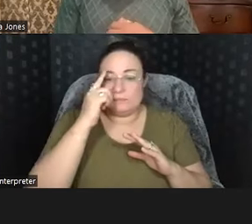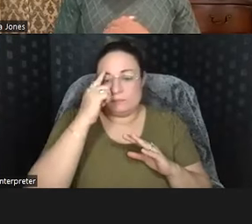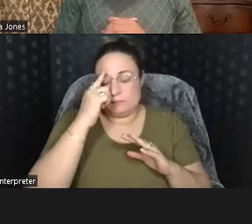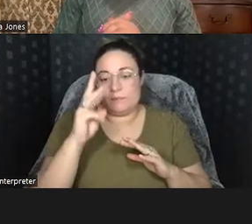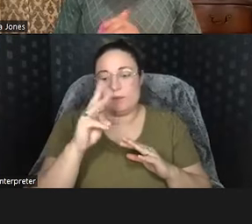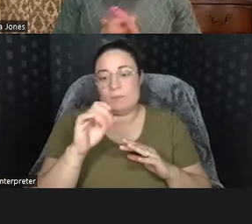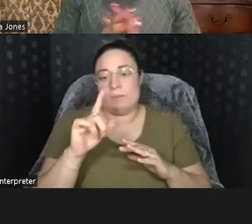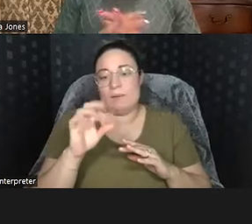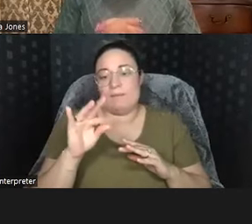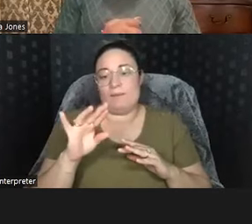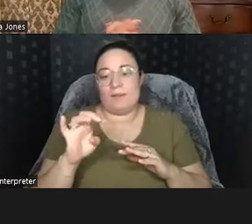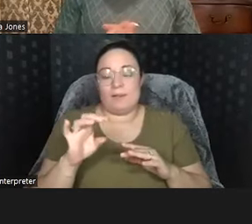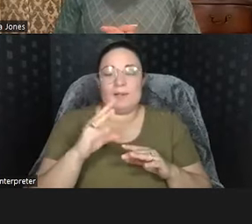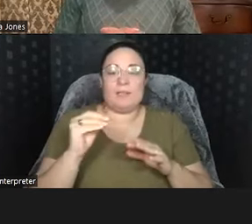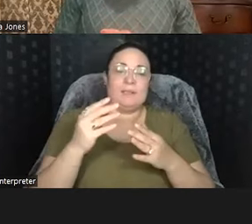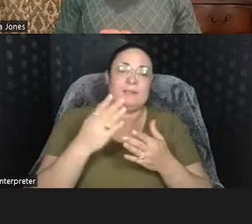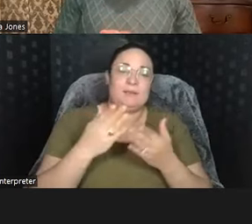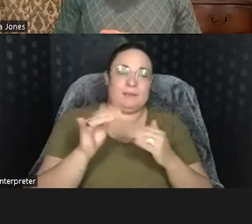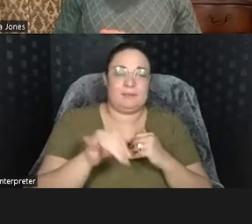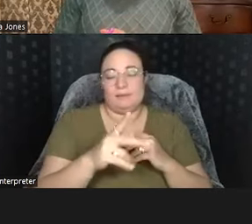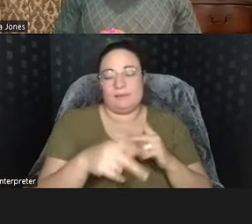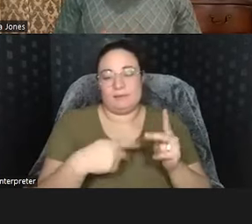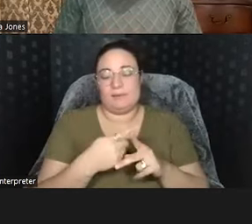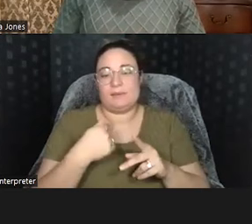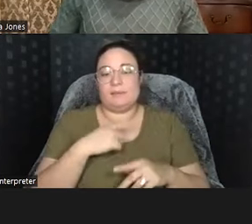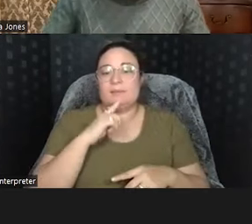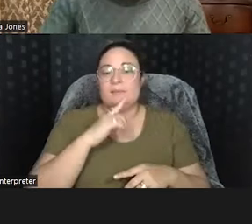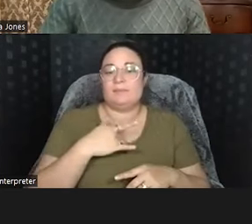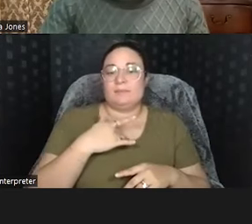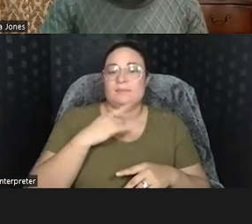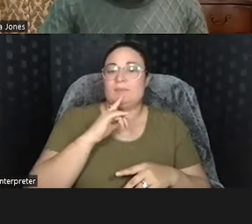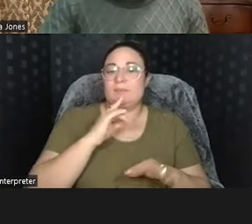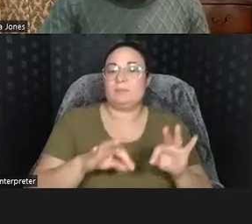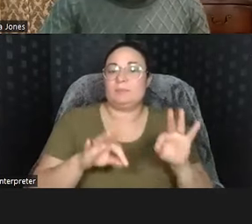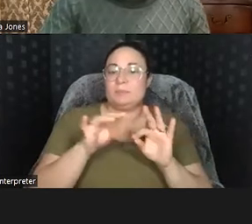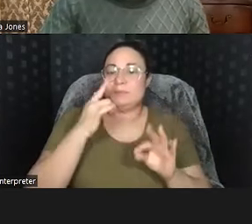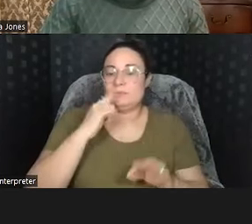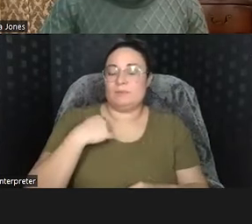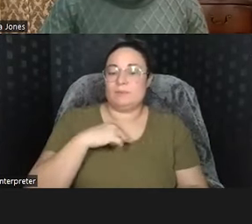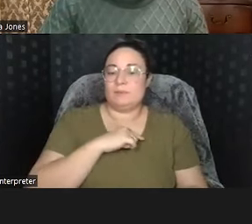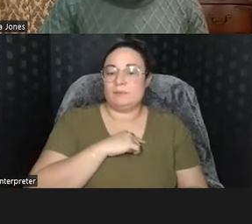welfare and things of that nature, I really feel that it's important for us to really